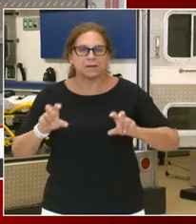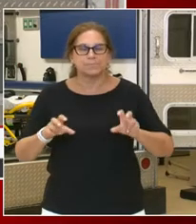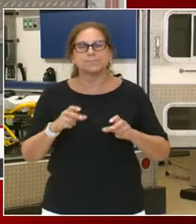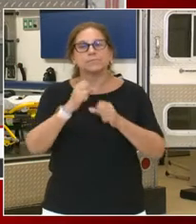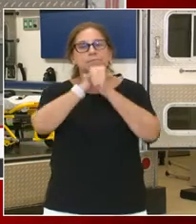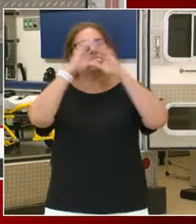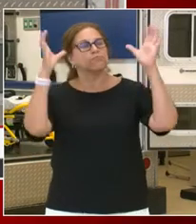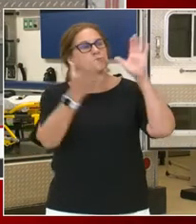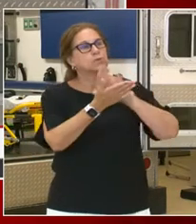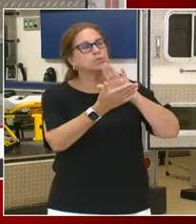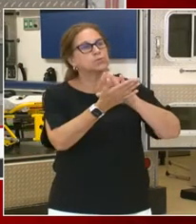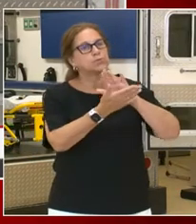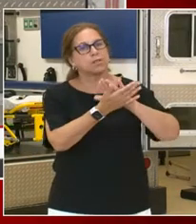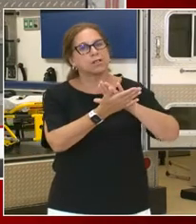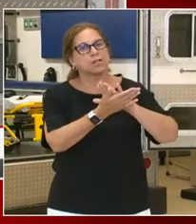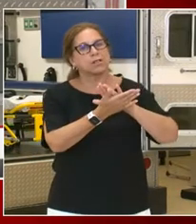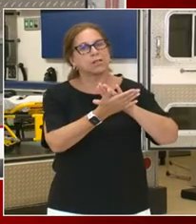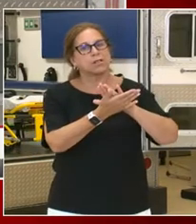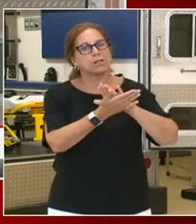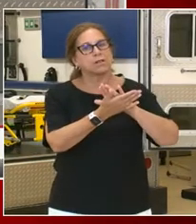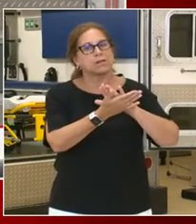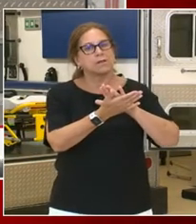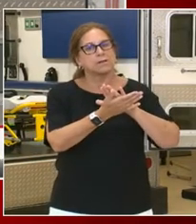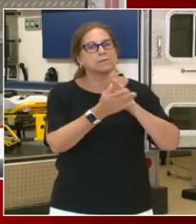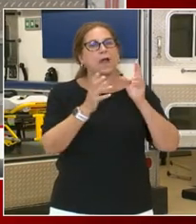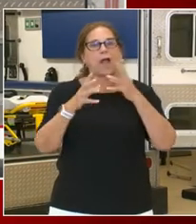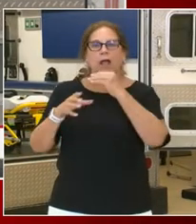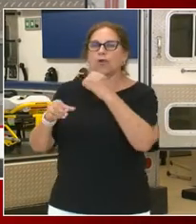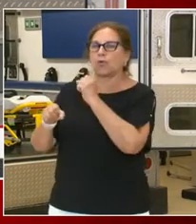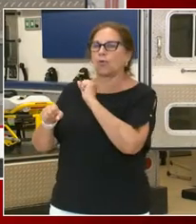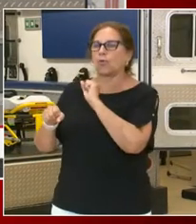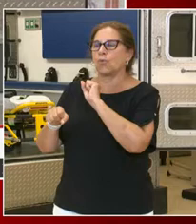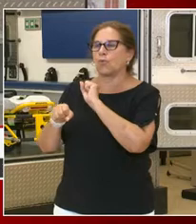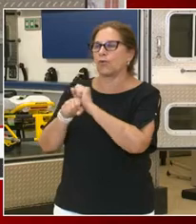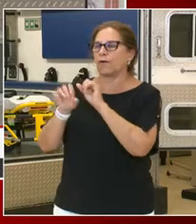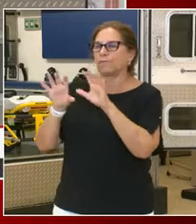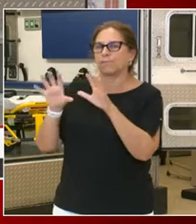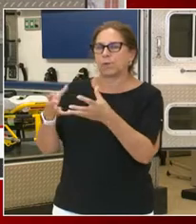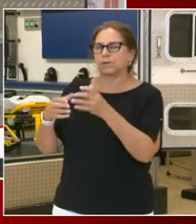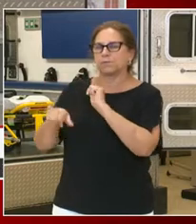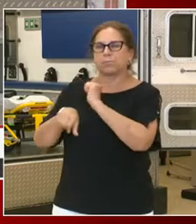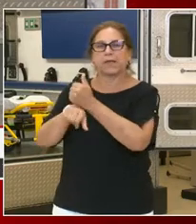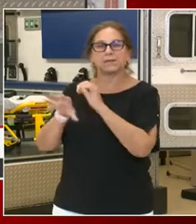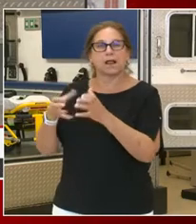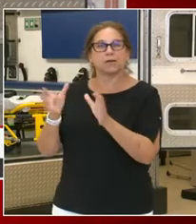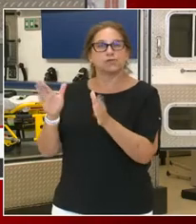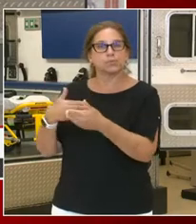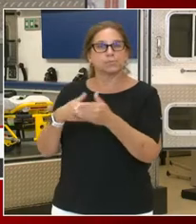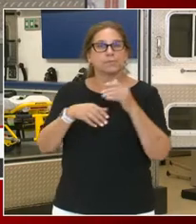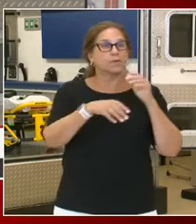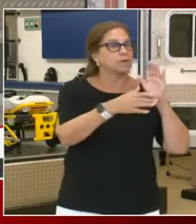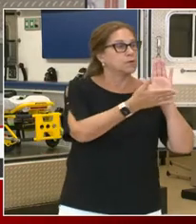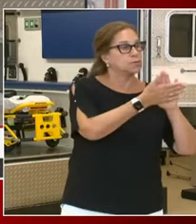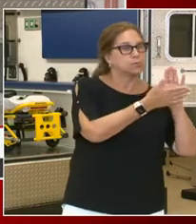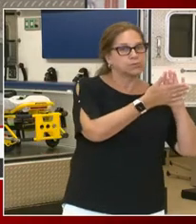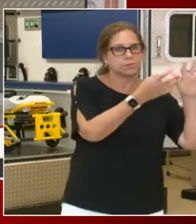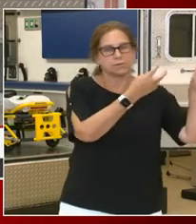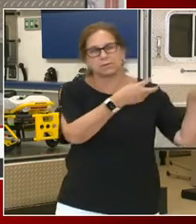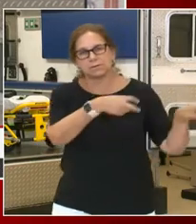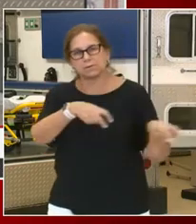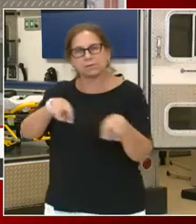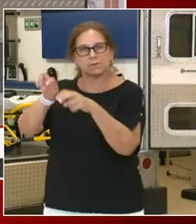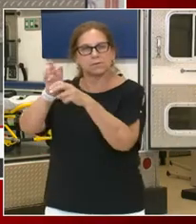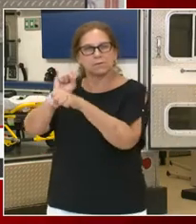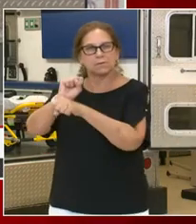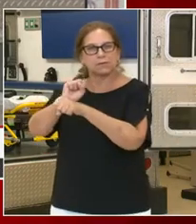school-based workforce supports and training opportunities to our high school students, which we're very excited about highlighting today. And this is just one of the many investments